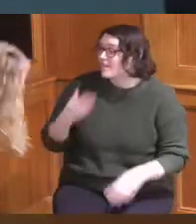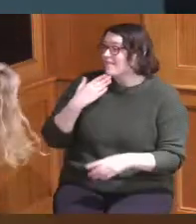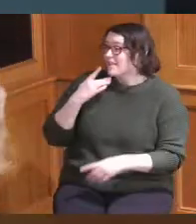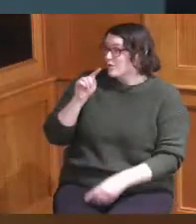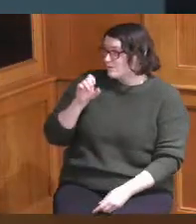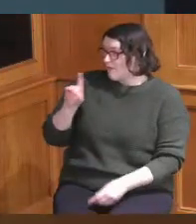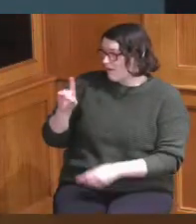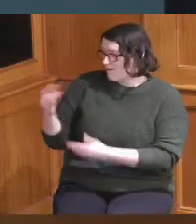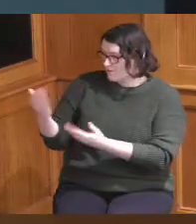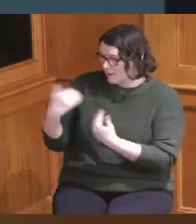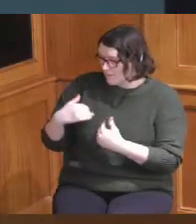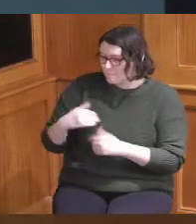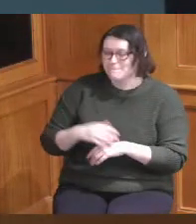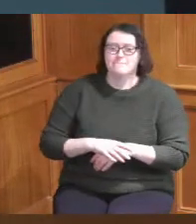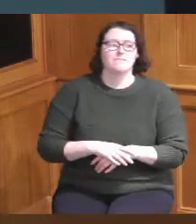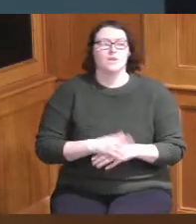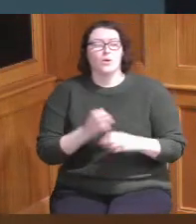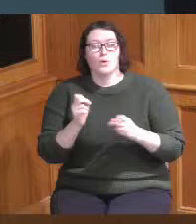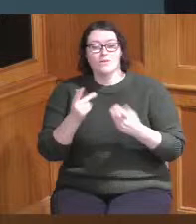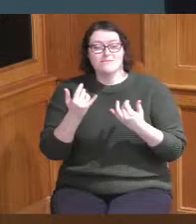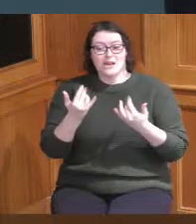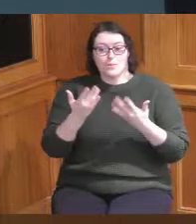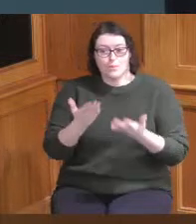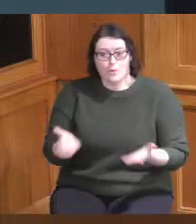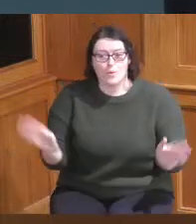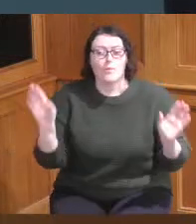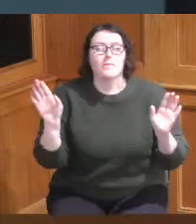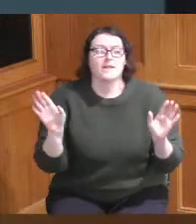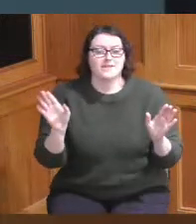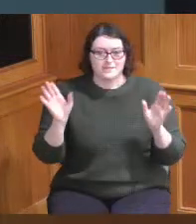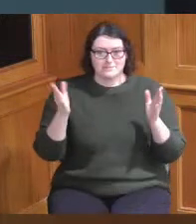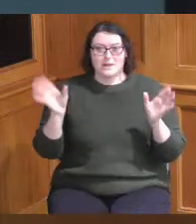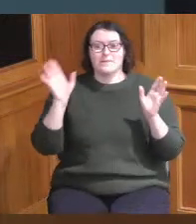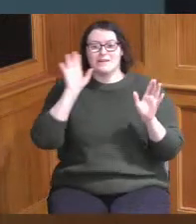to move into the public hearing for the Planning and Development